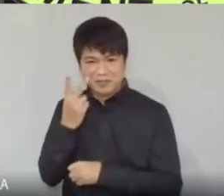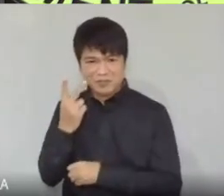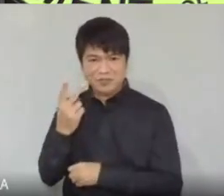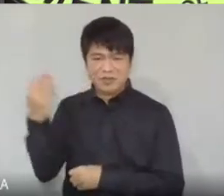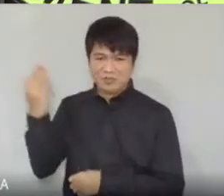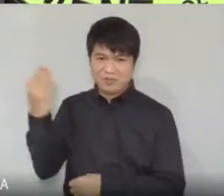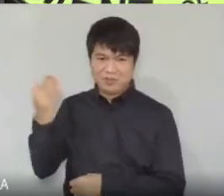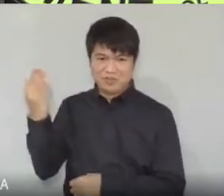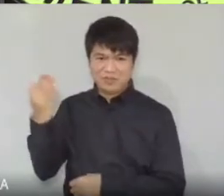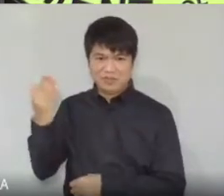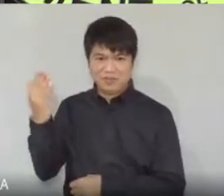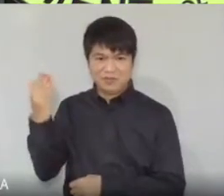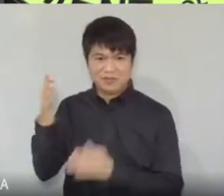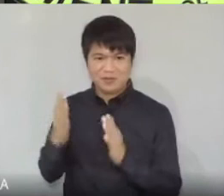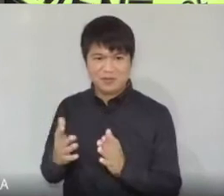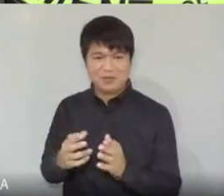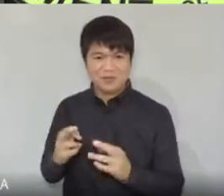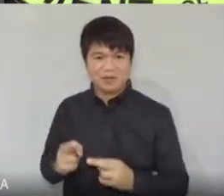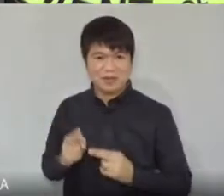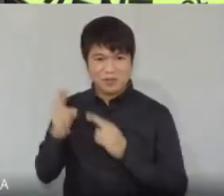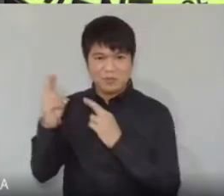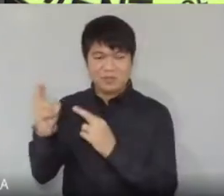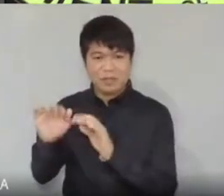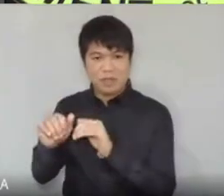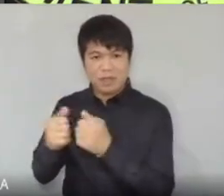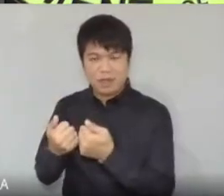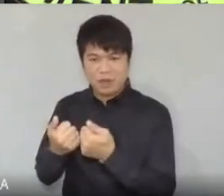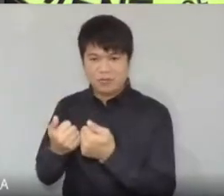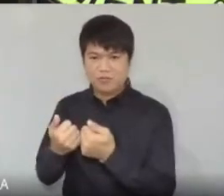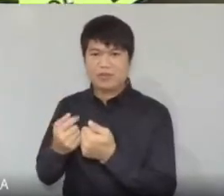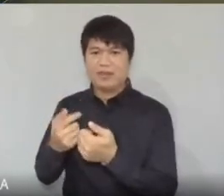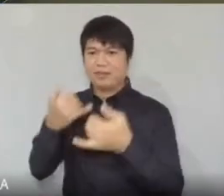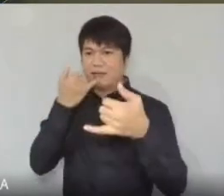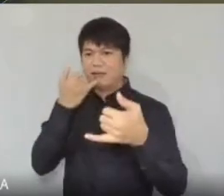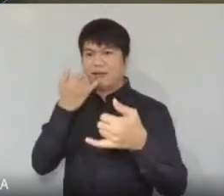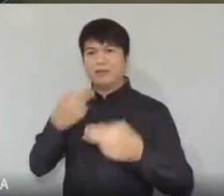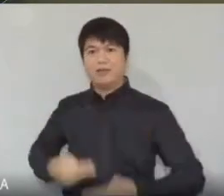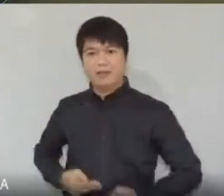later and see you next week. Thank you. Thank you very much. Yay.